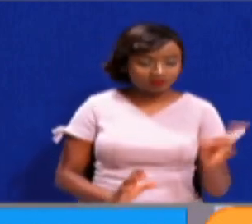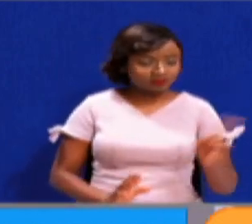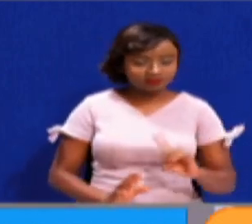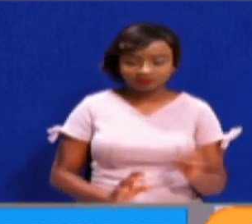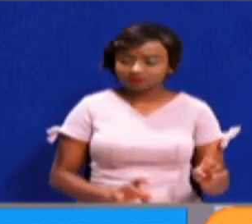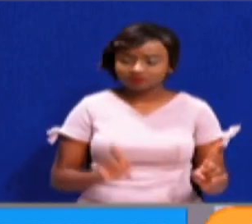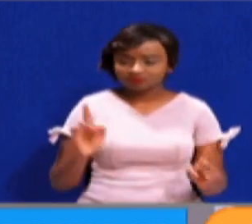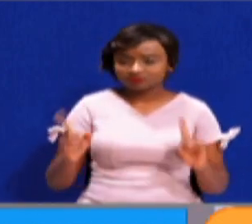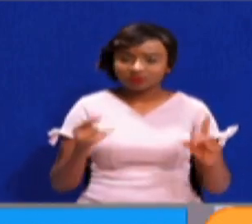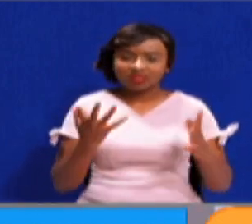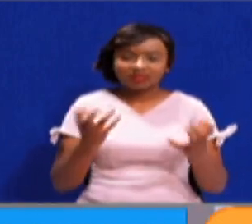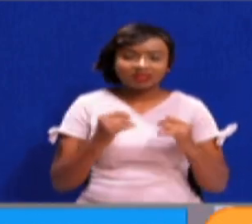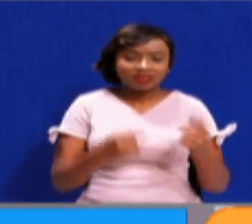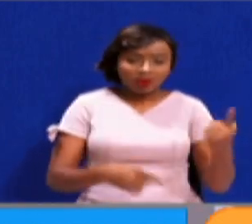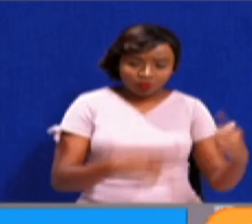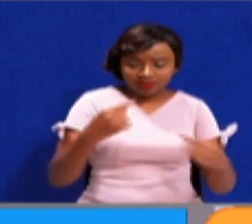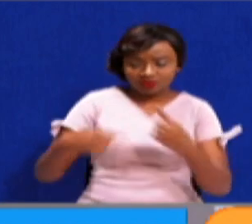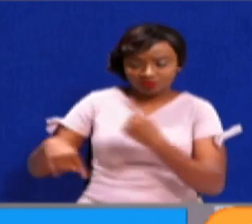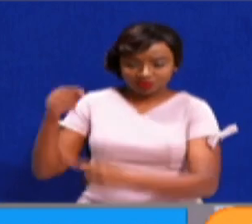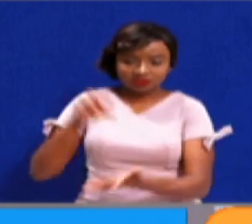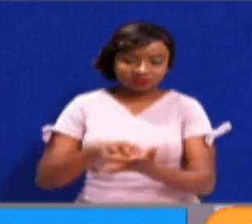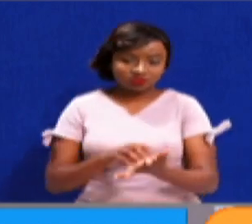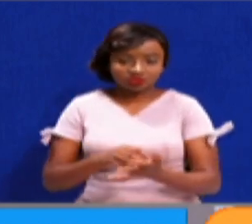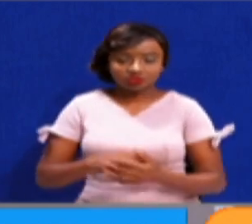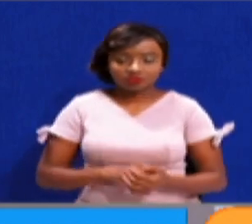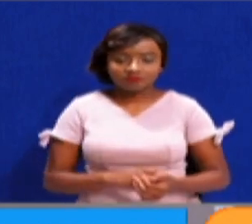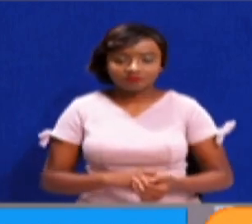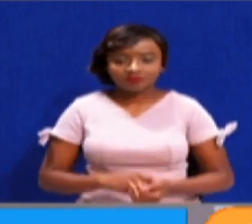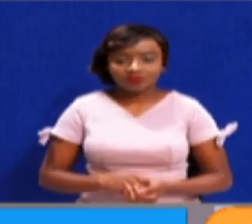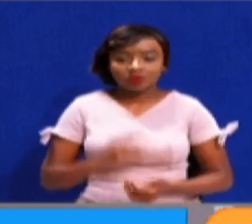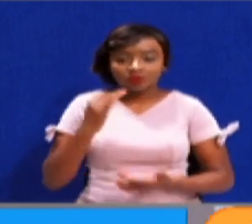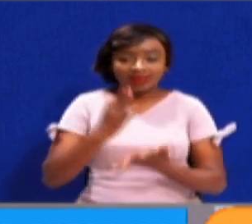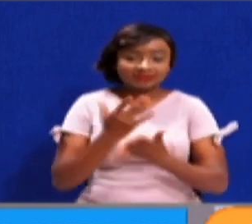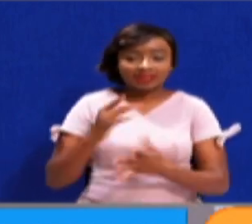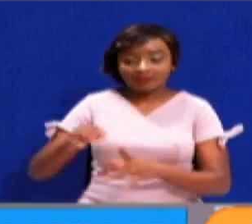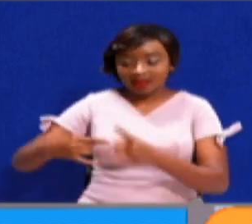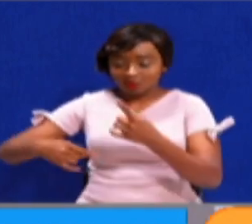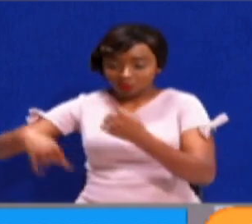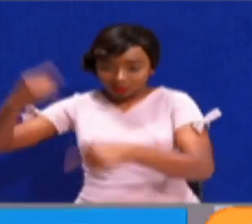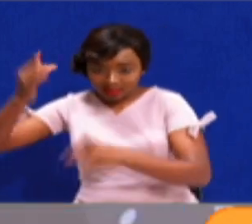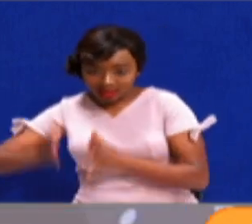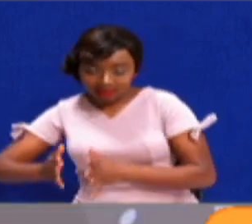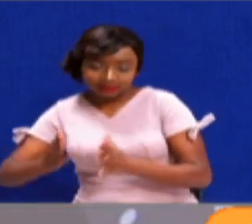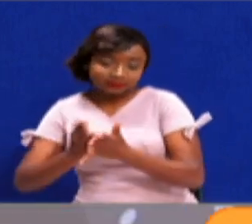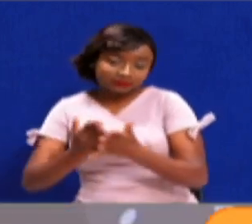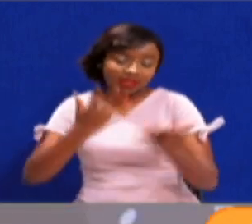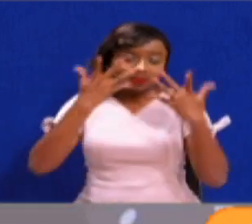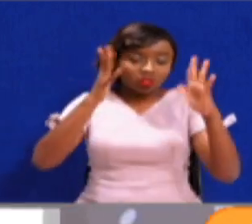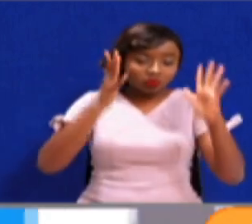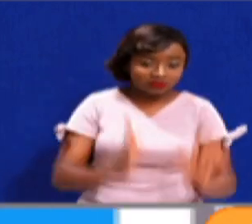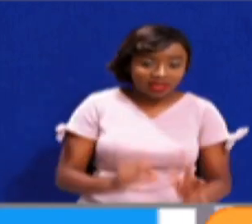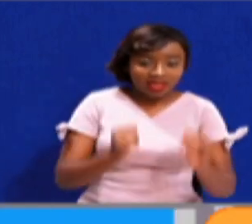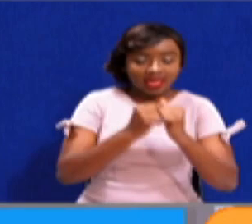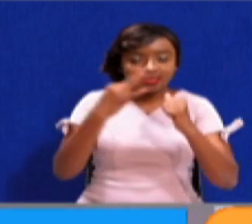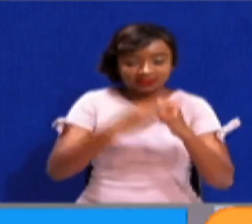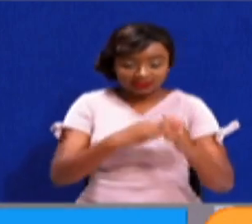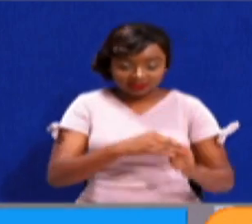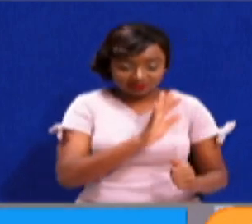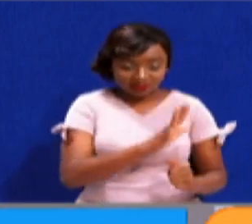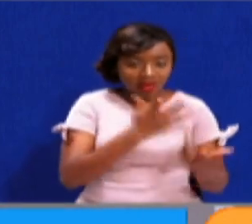taken a rather difficult trajectory, that they are winners and they are losers. 18 losers